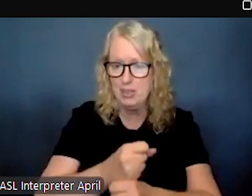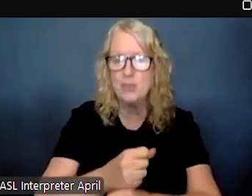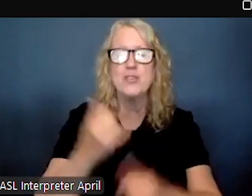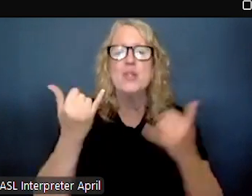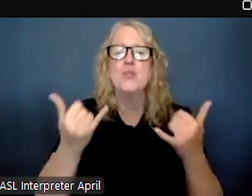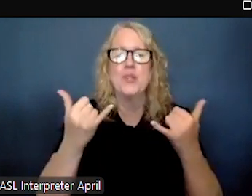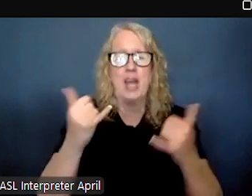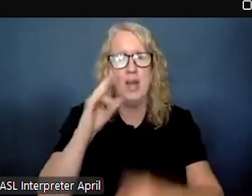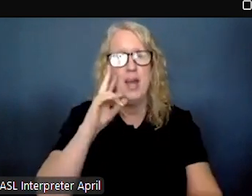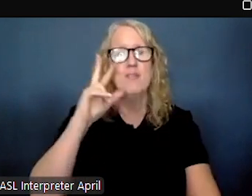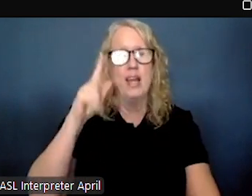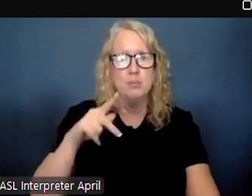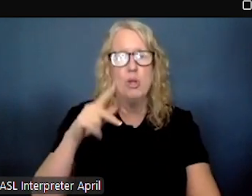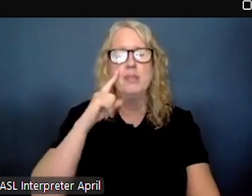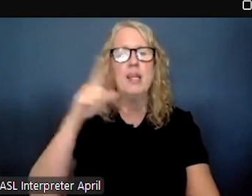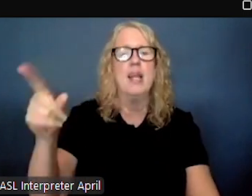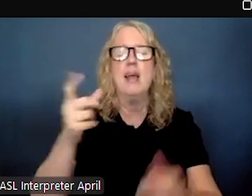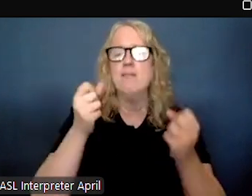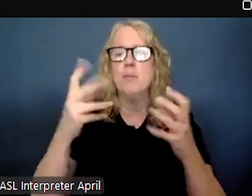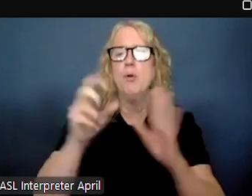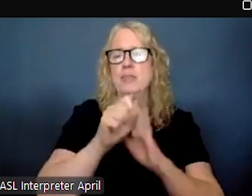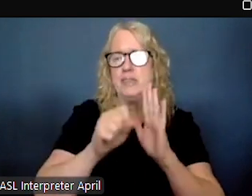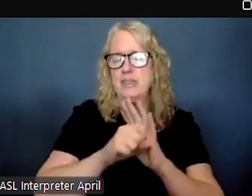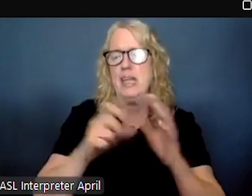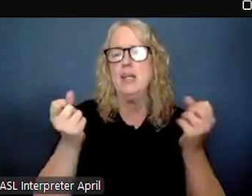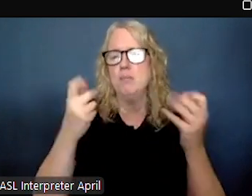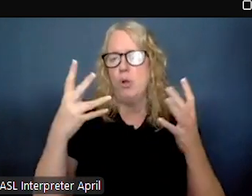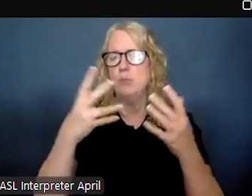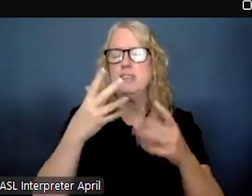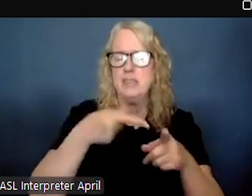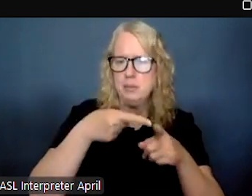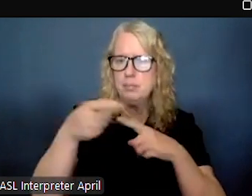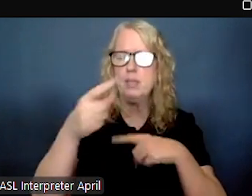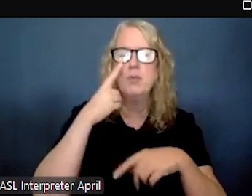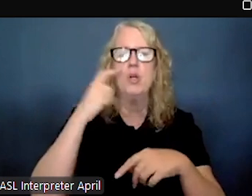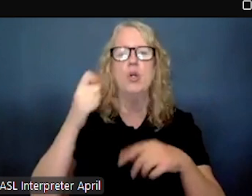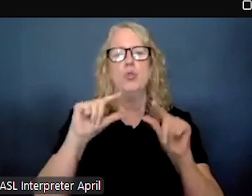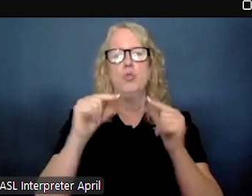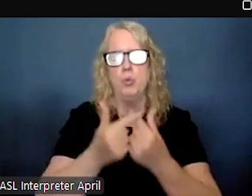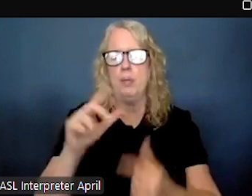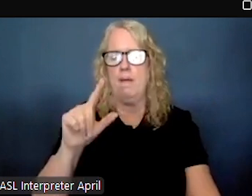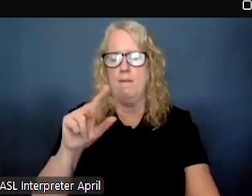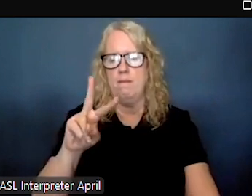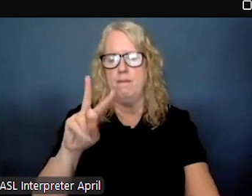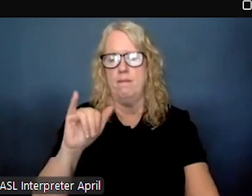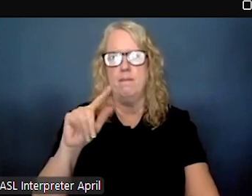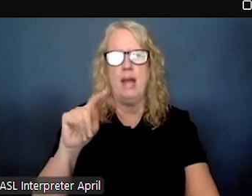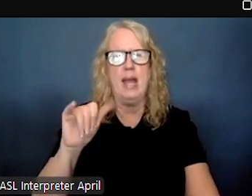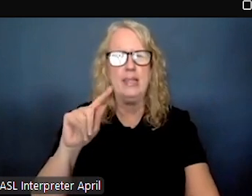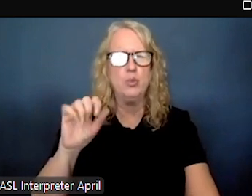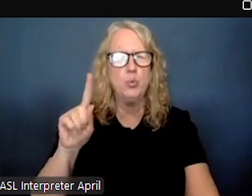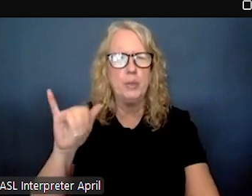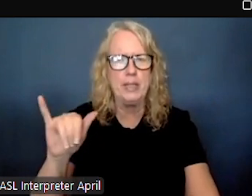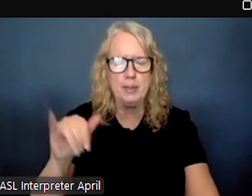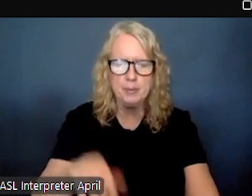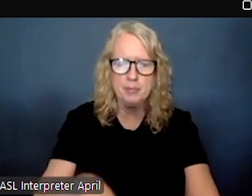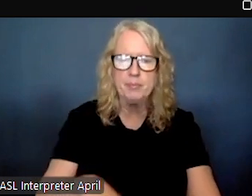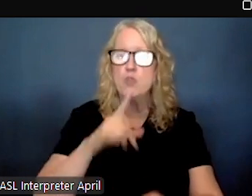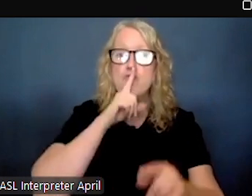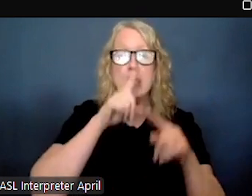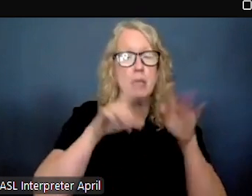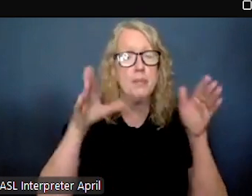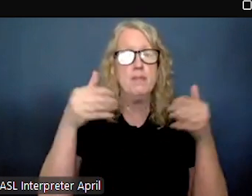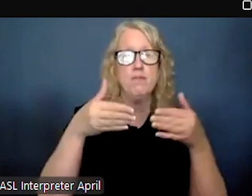currently vice president at the multi-state, multi-specialty medical group Vituity. I've been really focusing on